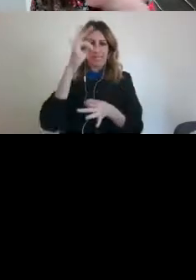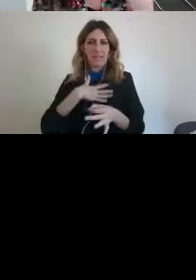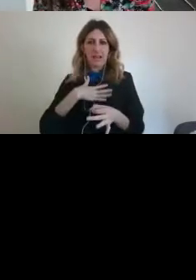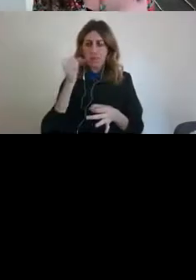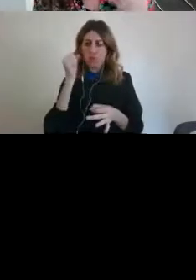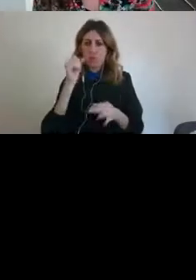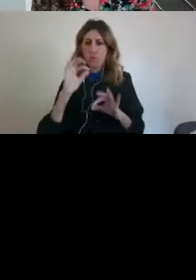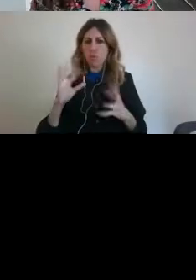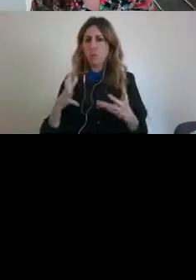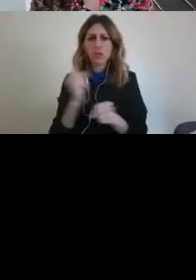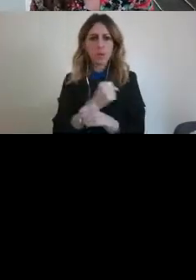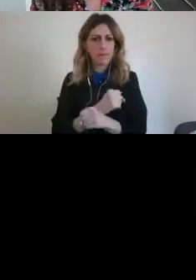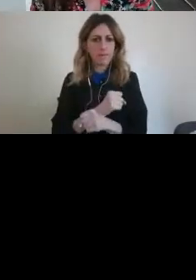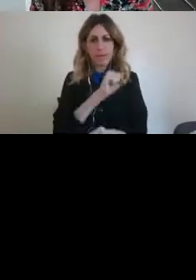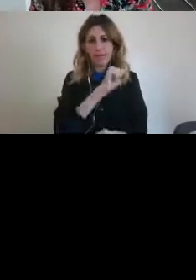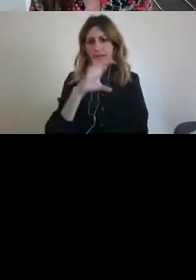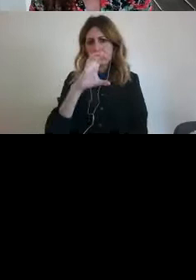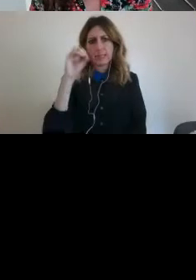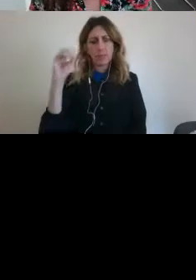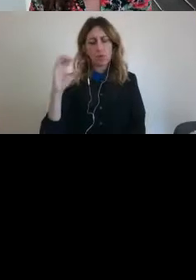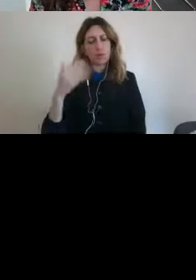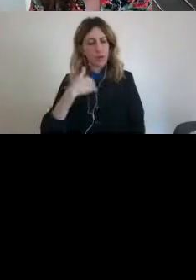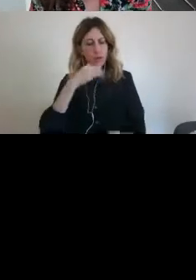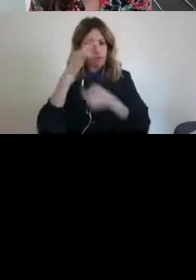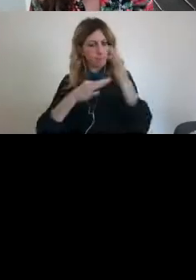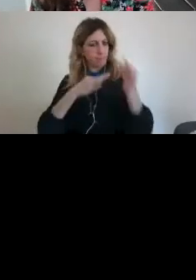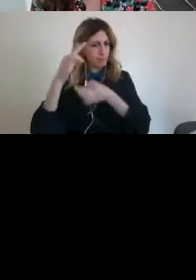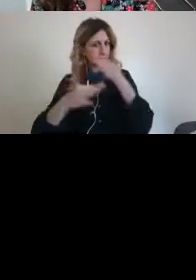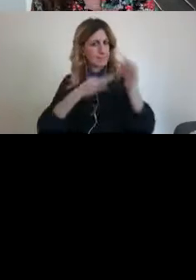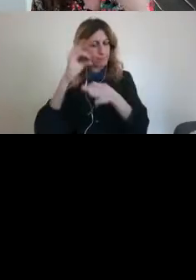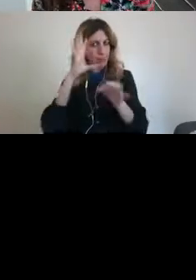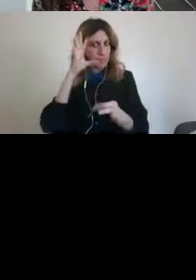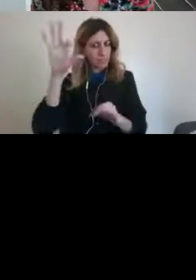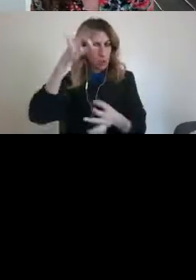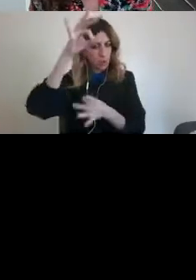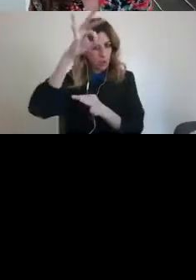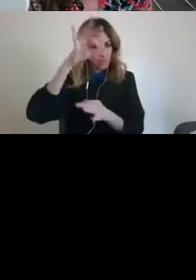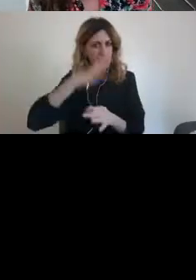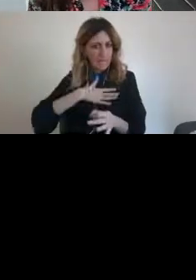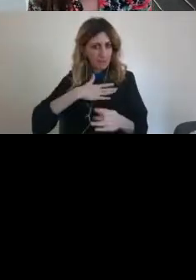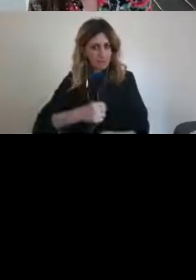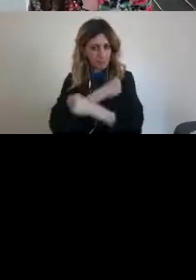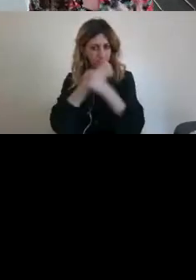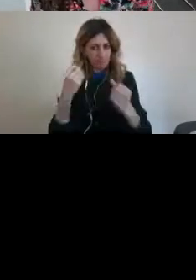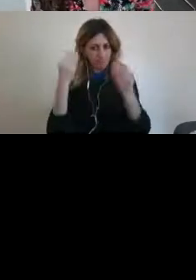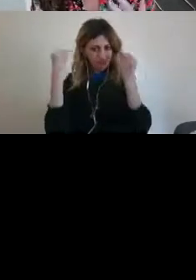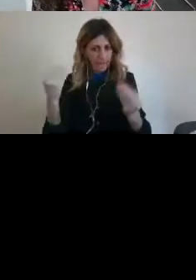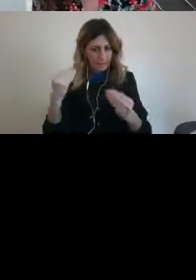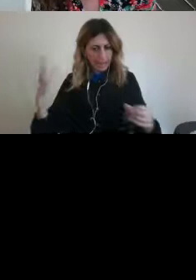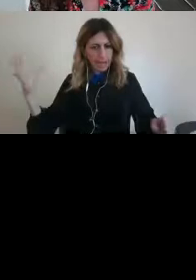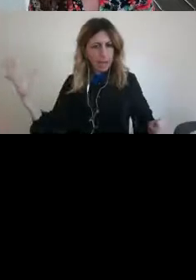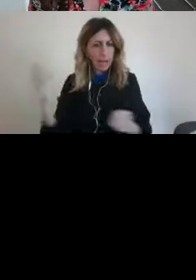wins that'll really allow you to improve the SEO fitness of your website. And then I'll conclude by talking about how